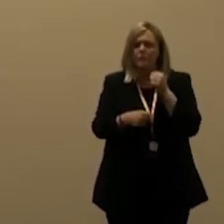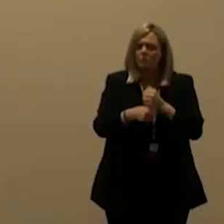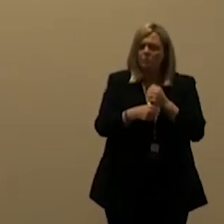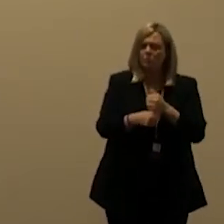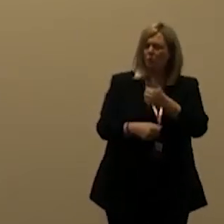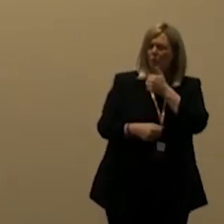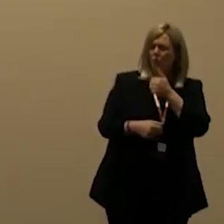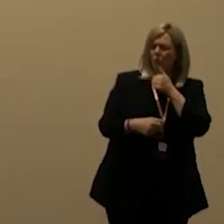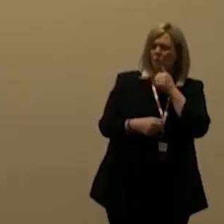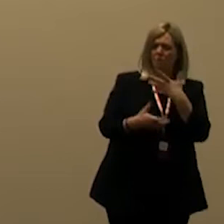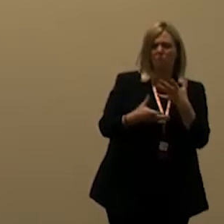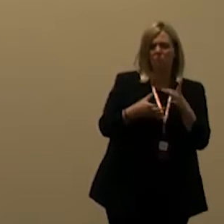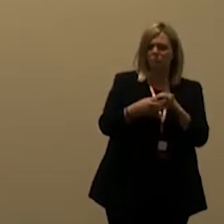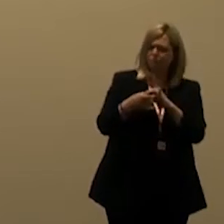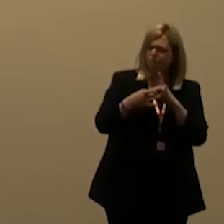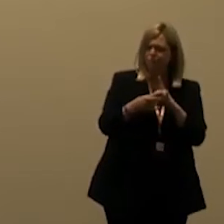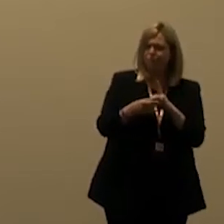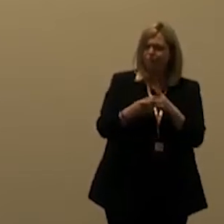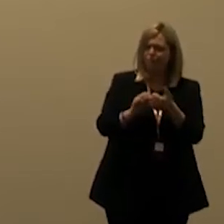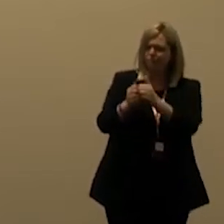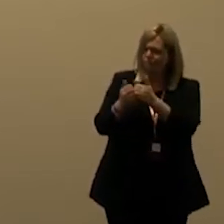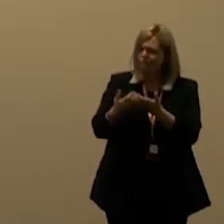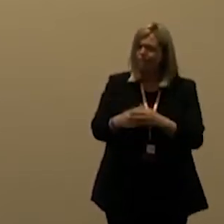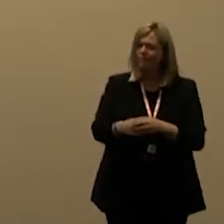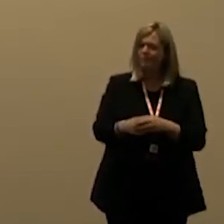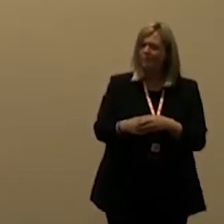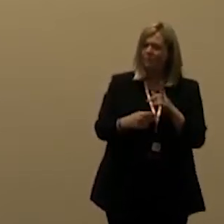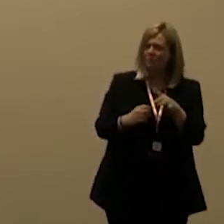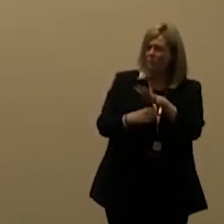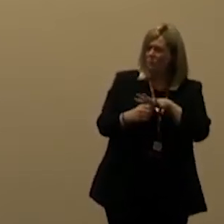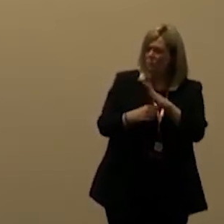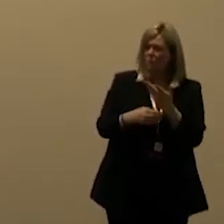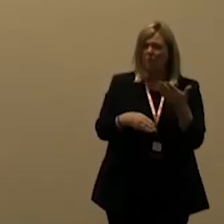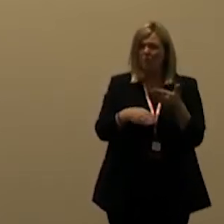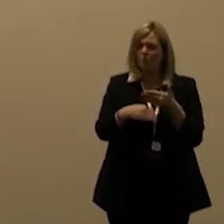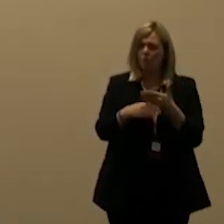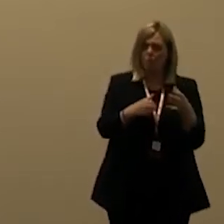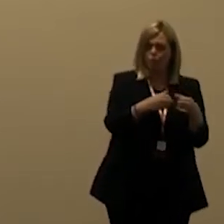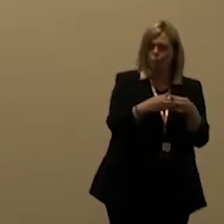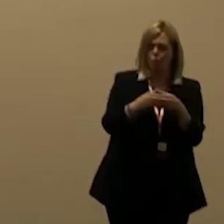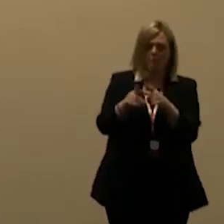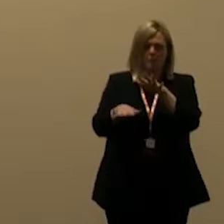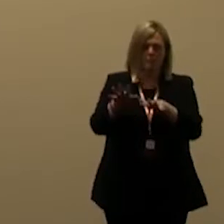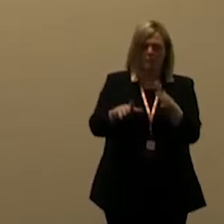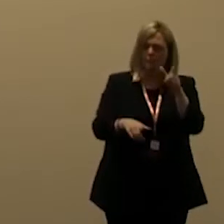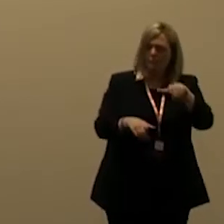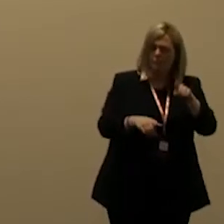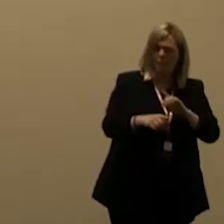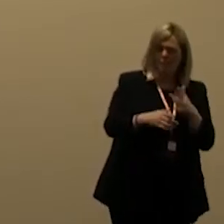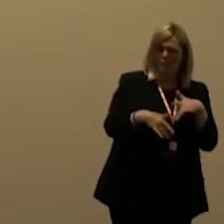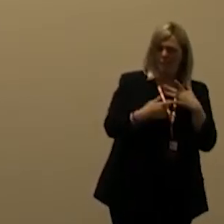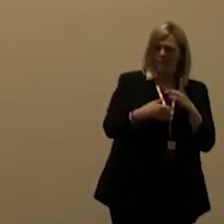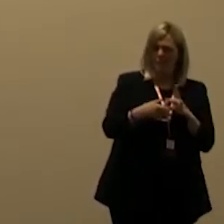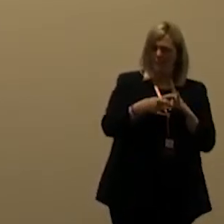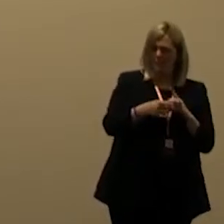peers of those same age ranges. I know that generally socially at work, we tend to group with those people we identify with.